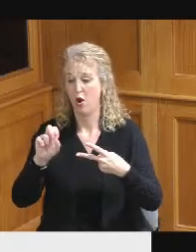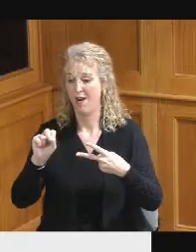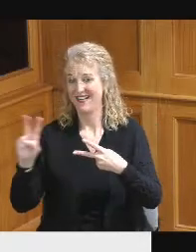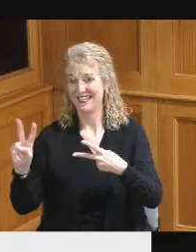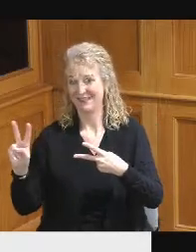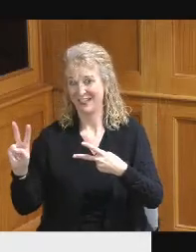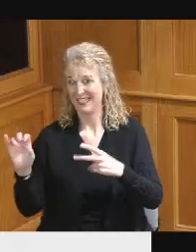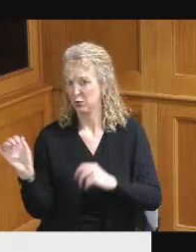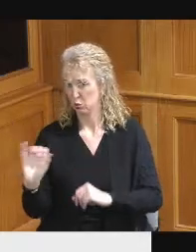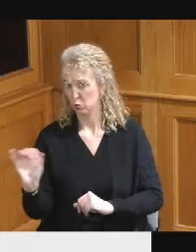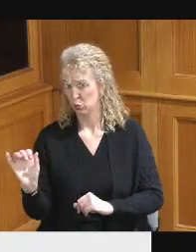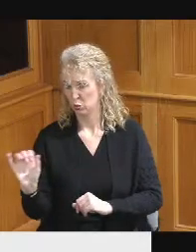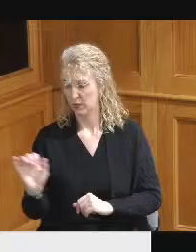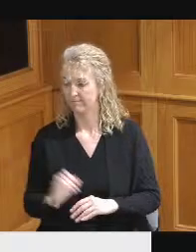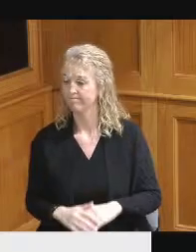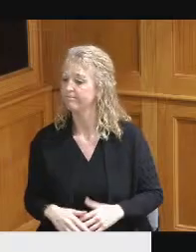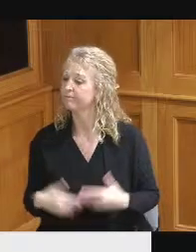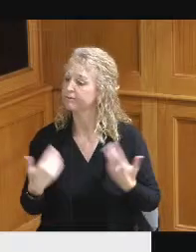emergency department.